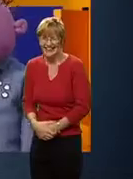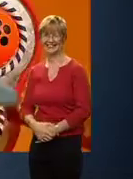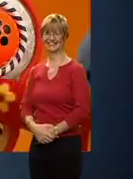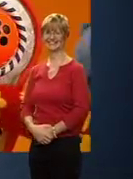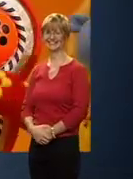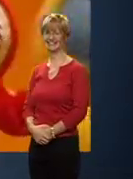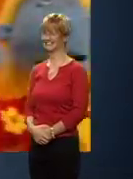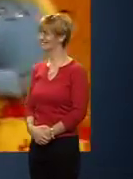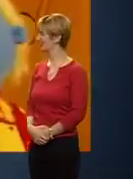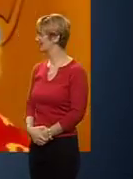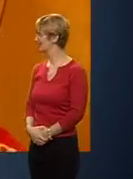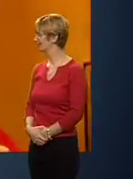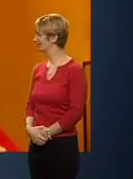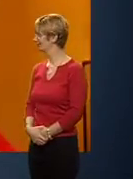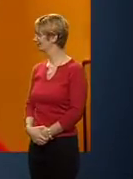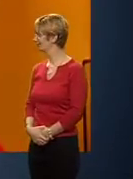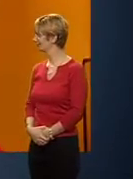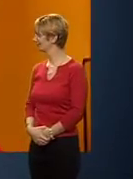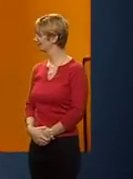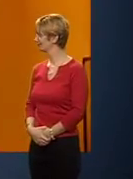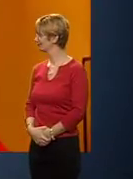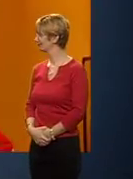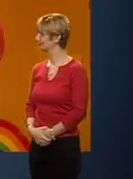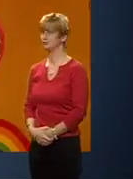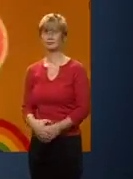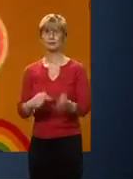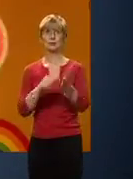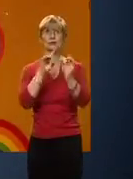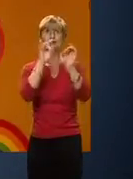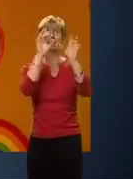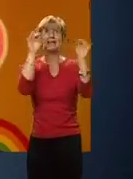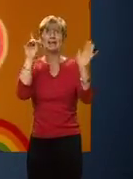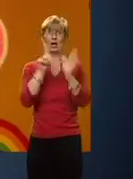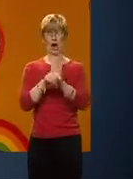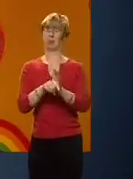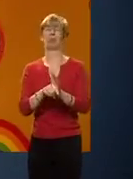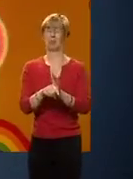you. Weenie clock, where will it stop?